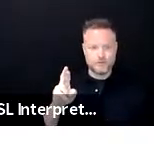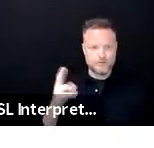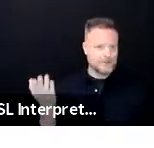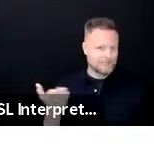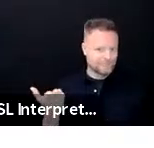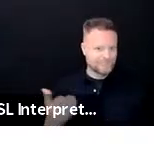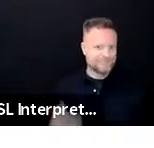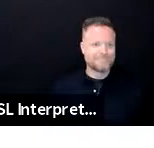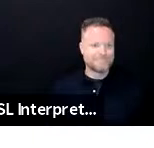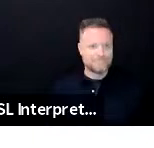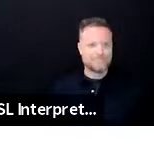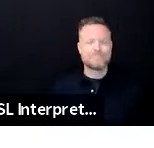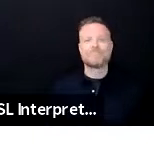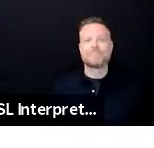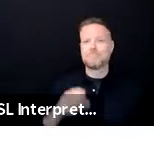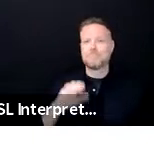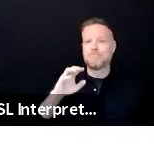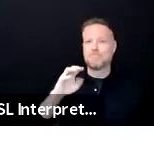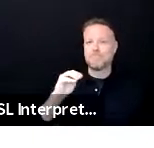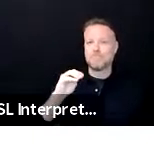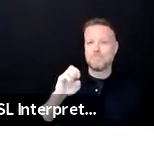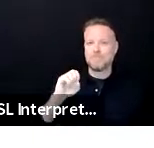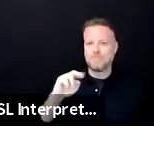Here. Meng,